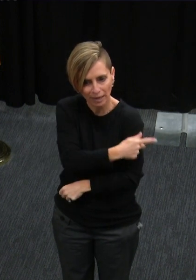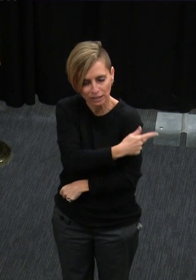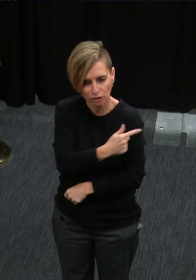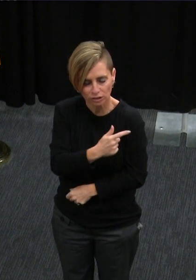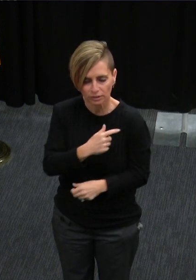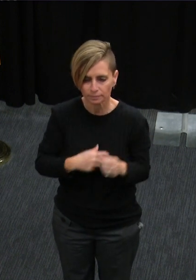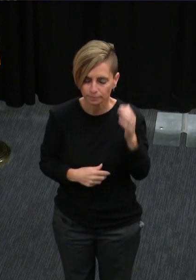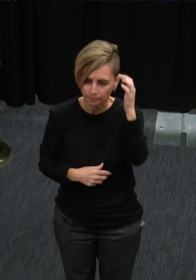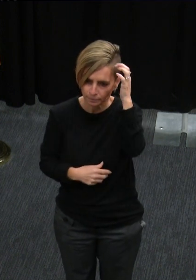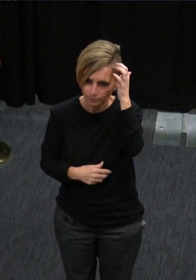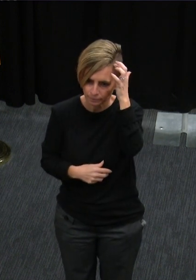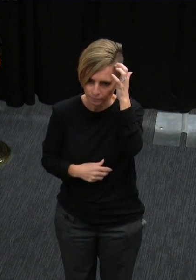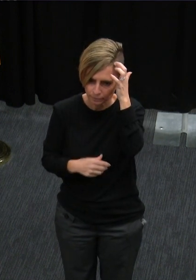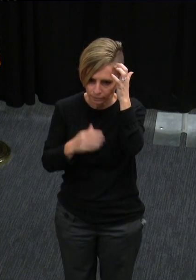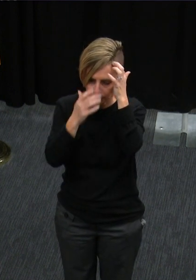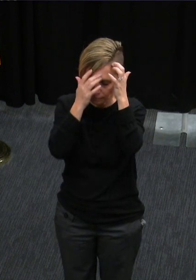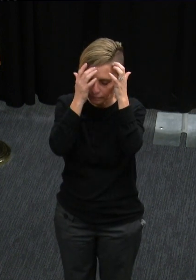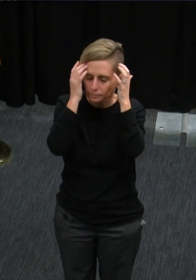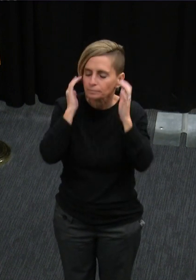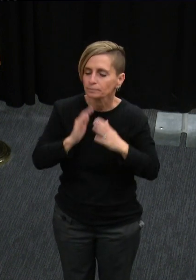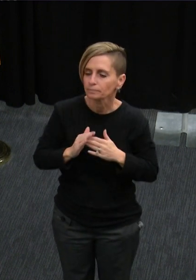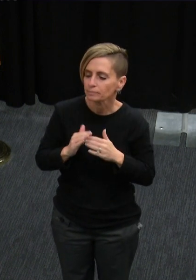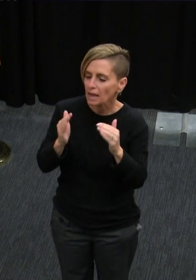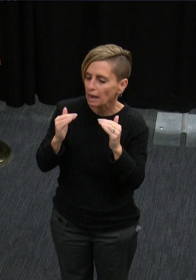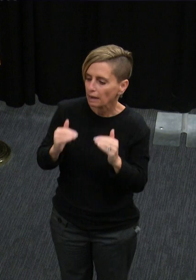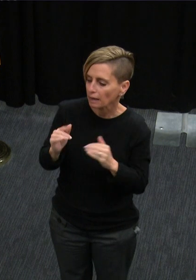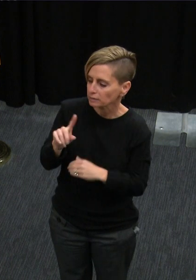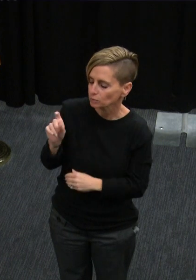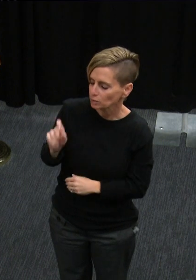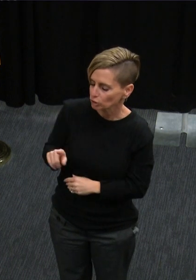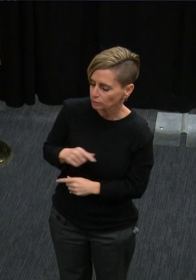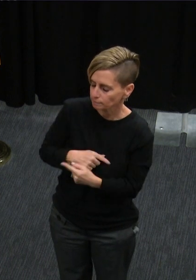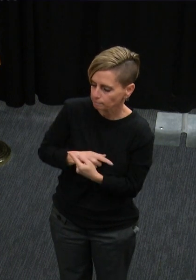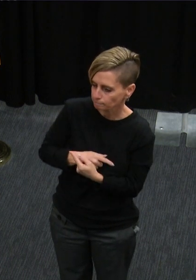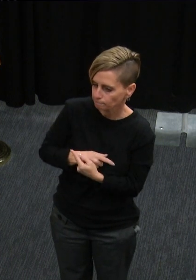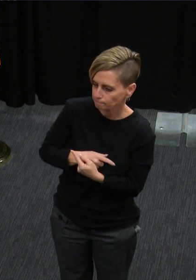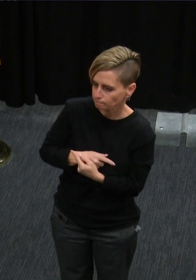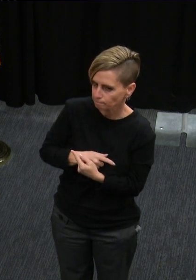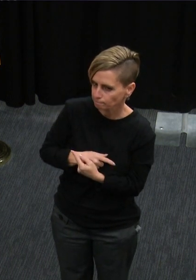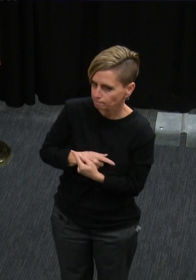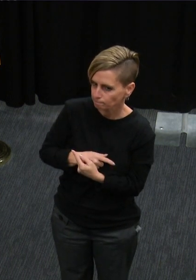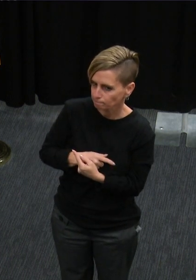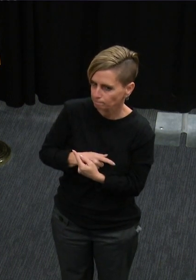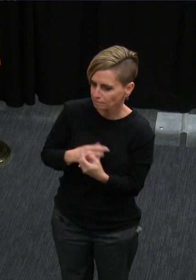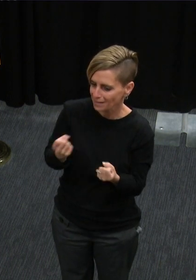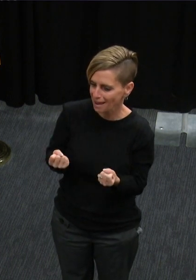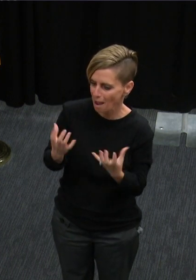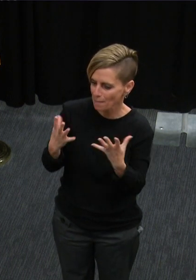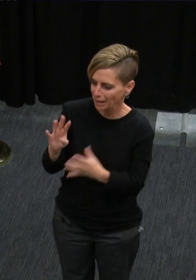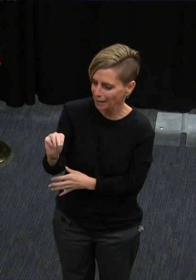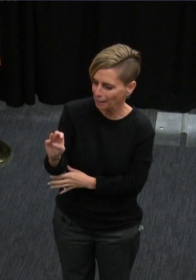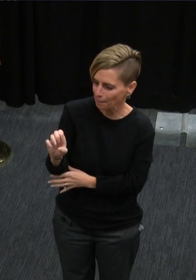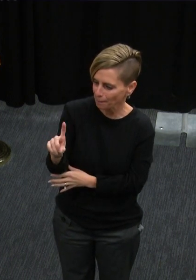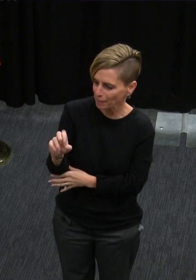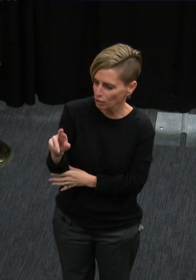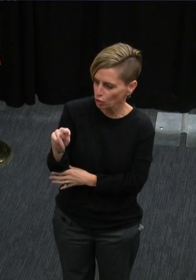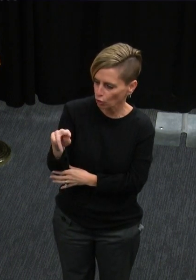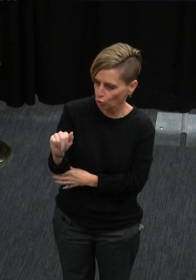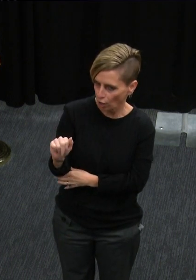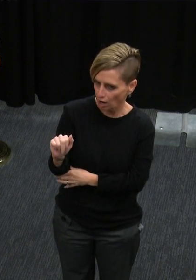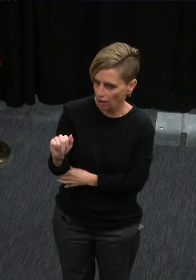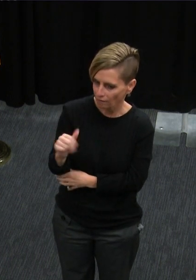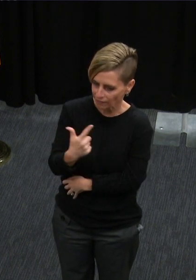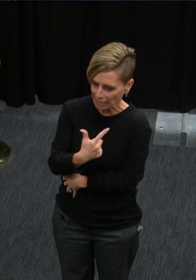if this question will be for Clint or for you, Howard. How many doses of the Moderna vaccine do you have right